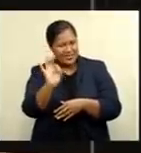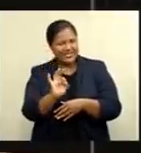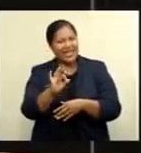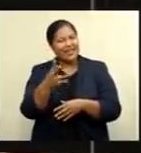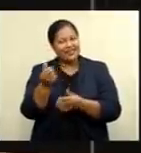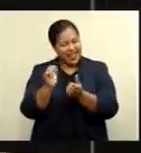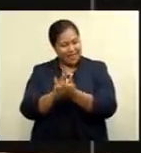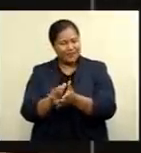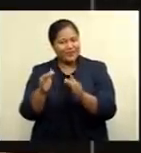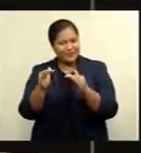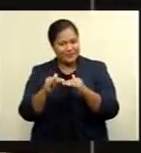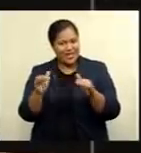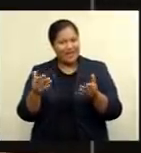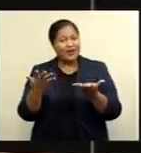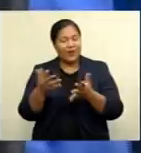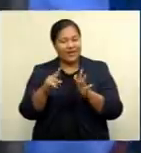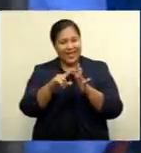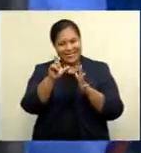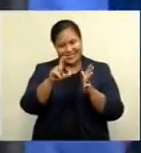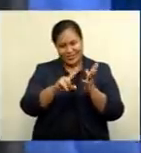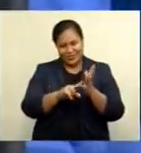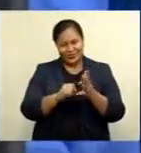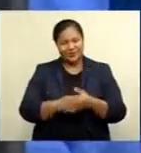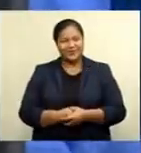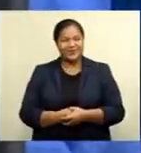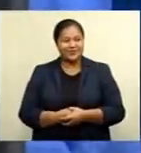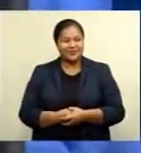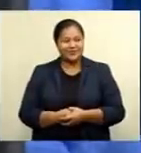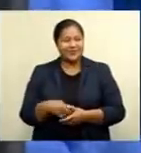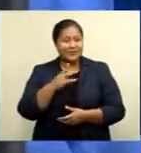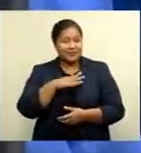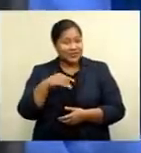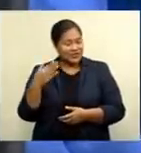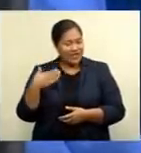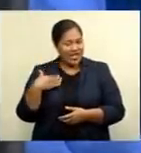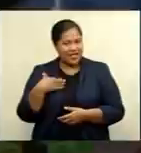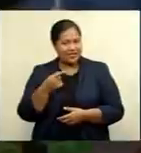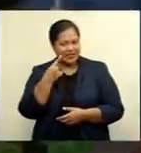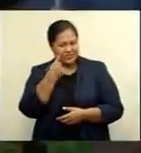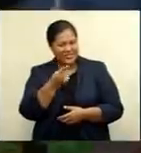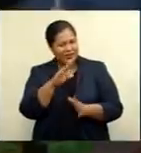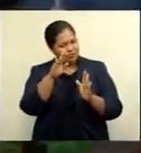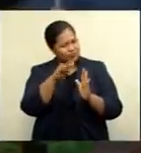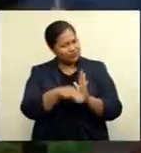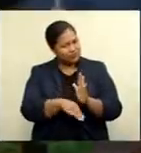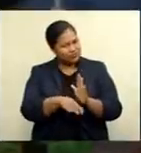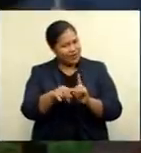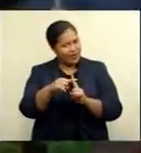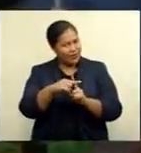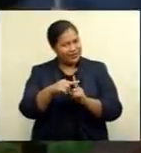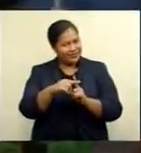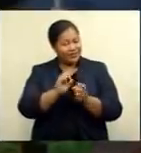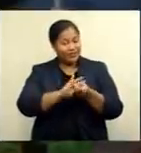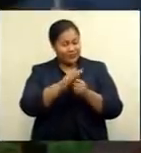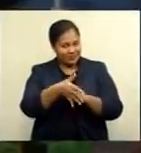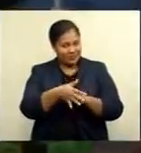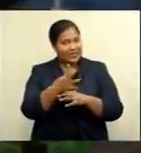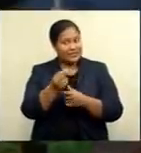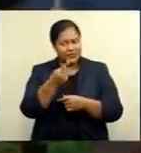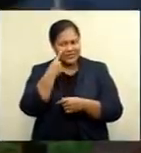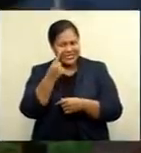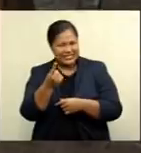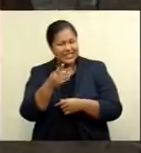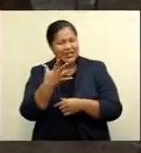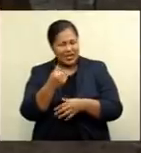care units. Kritika Kumar reports. The Ministry of Health has seen a drop in the positivity rate, which has been noted as